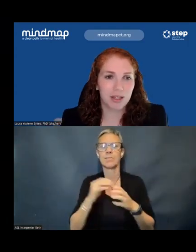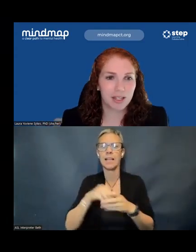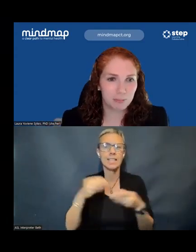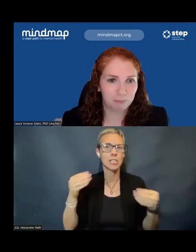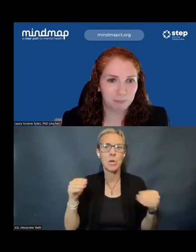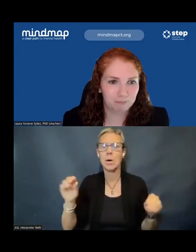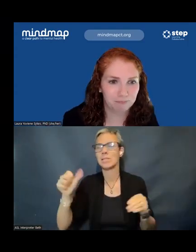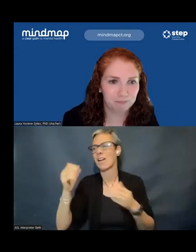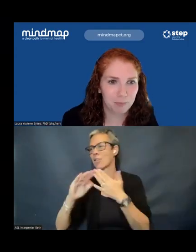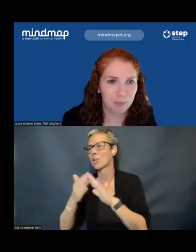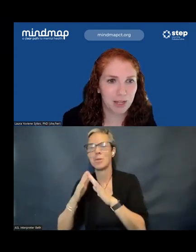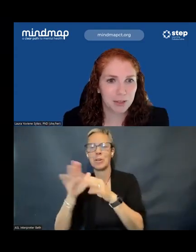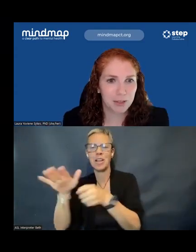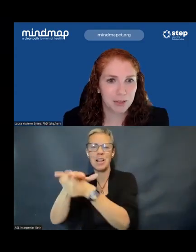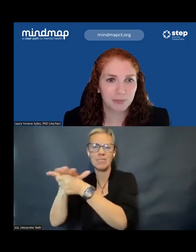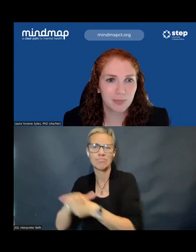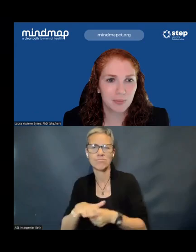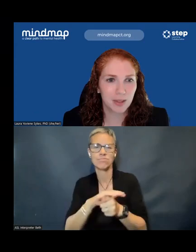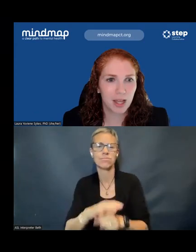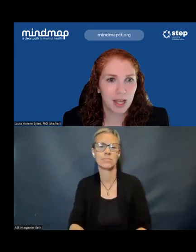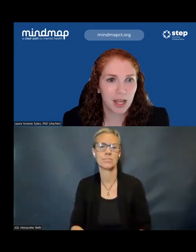community spaces. Next.